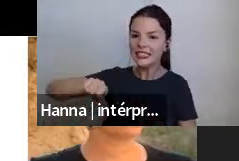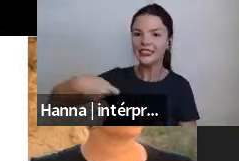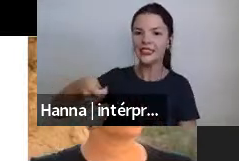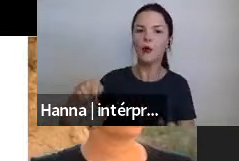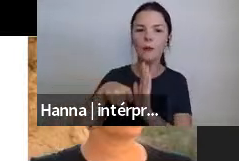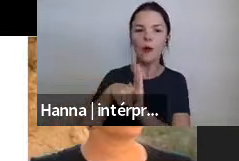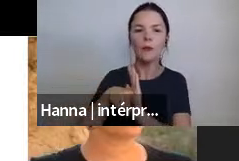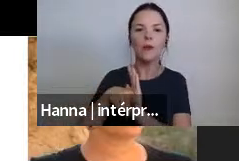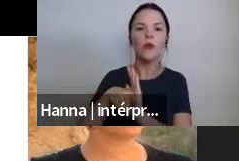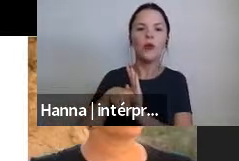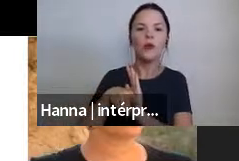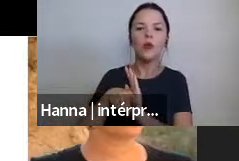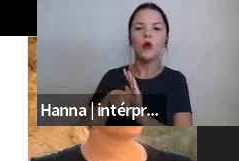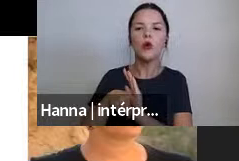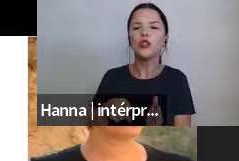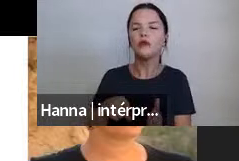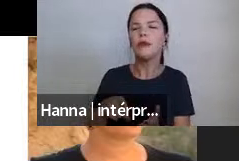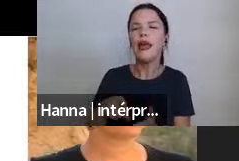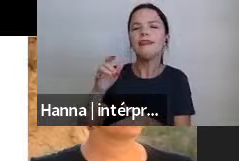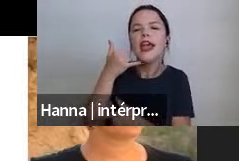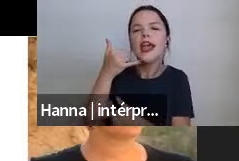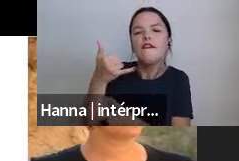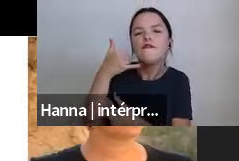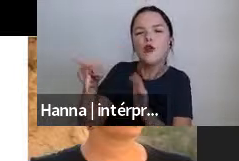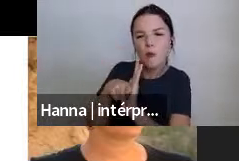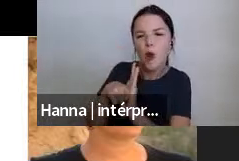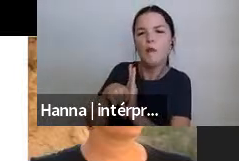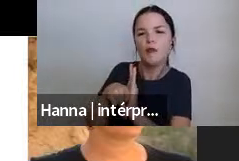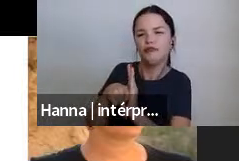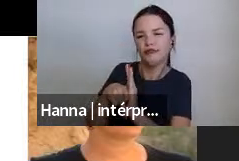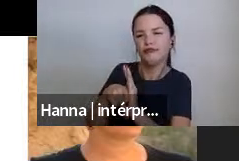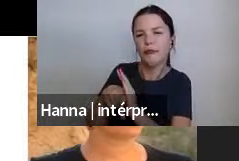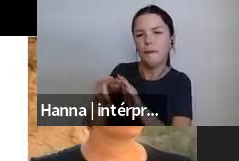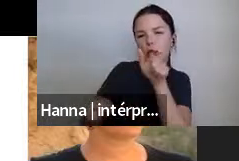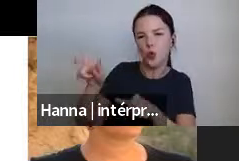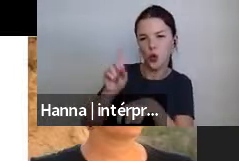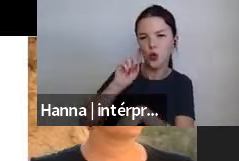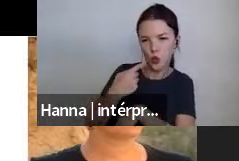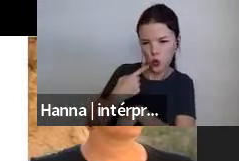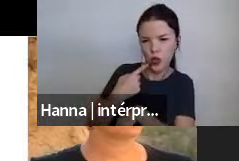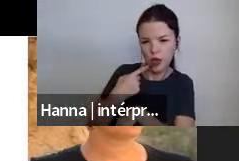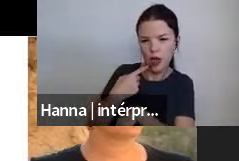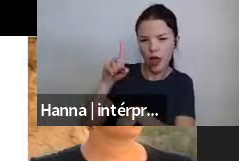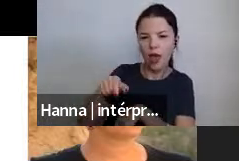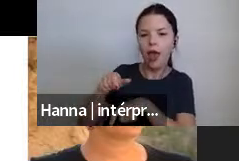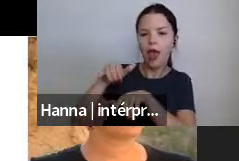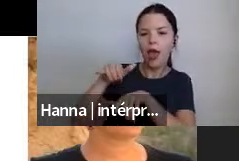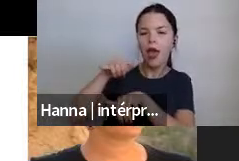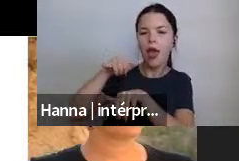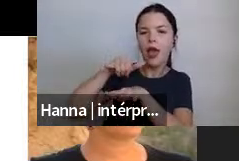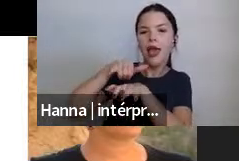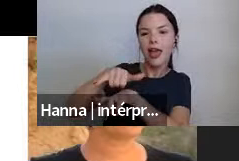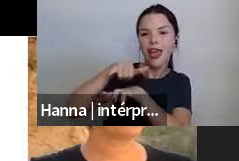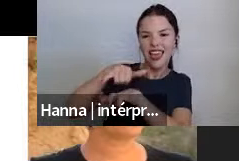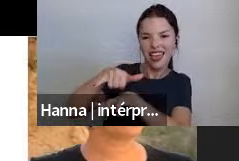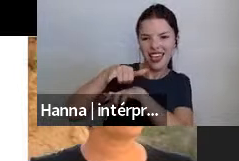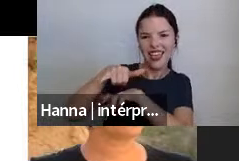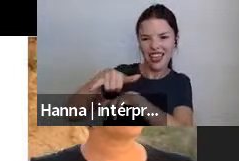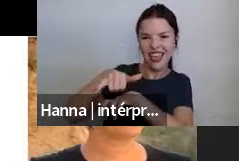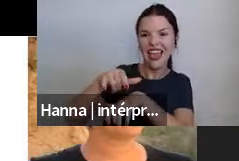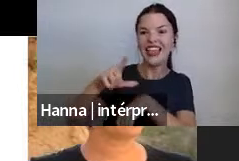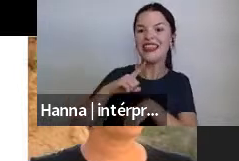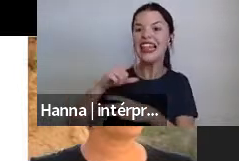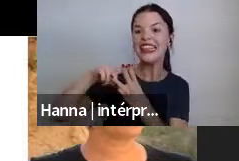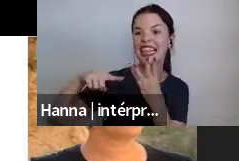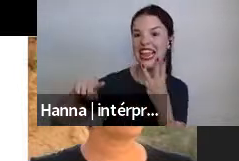a type of telephone for the deaf. So this compound is formed by the sign for